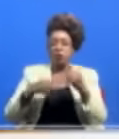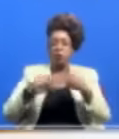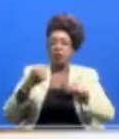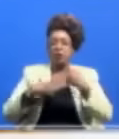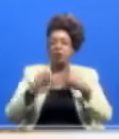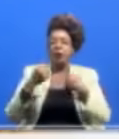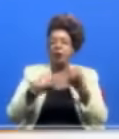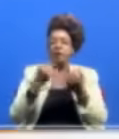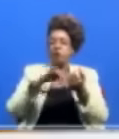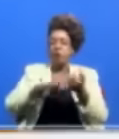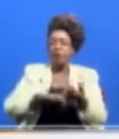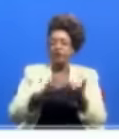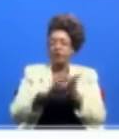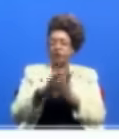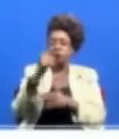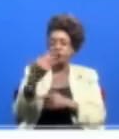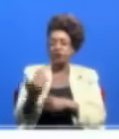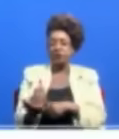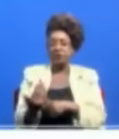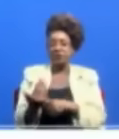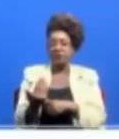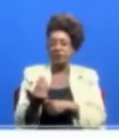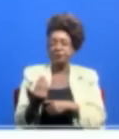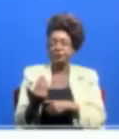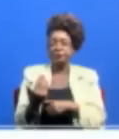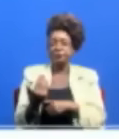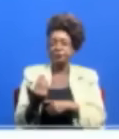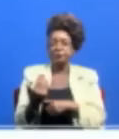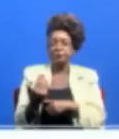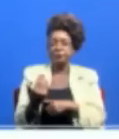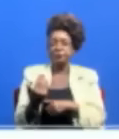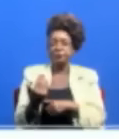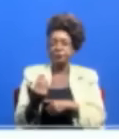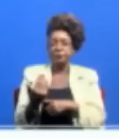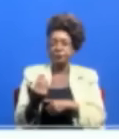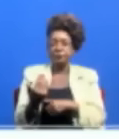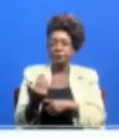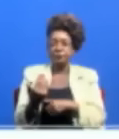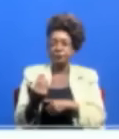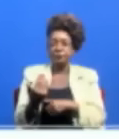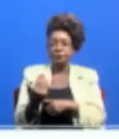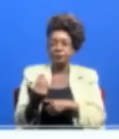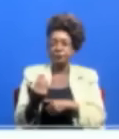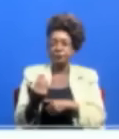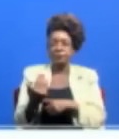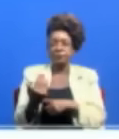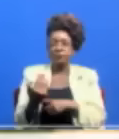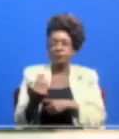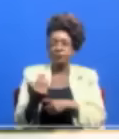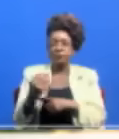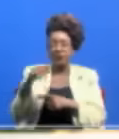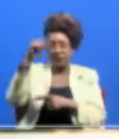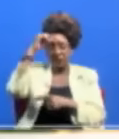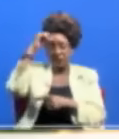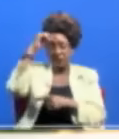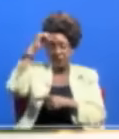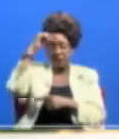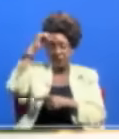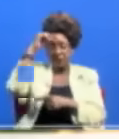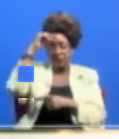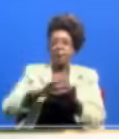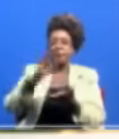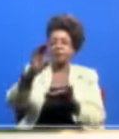and leaves behind a spouse and one child. The government of Kenya will be donating 5 million Kenya